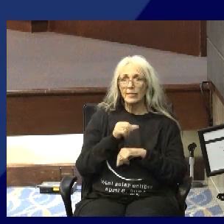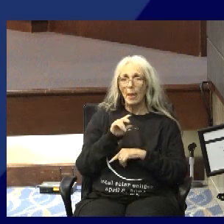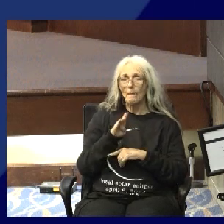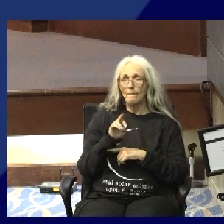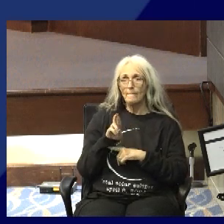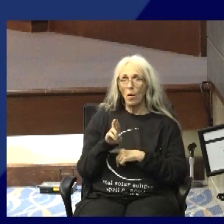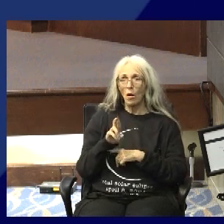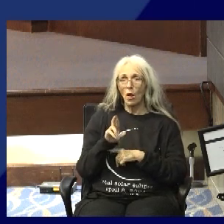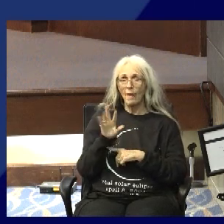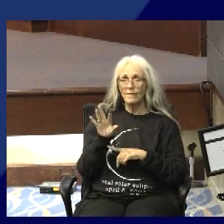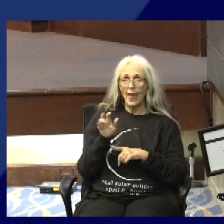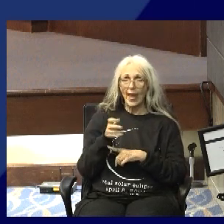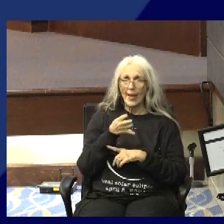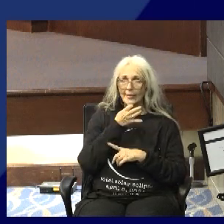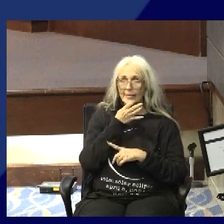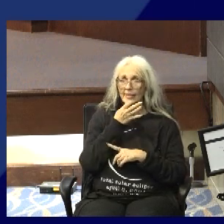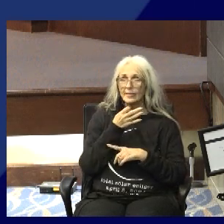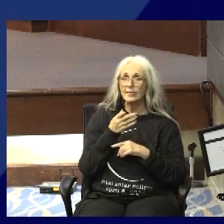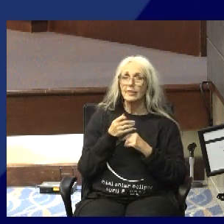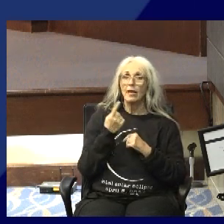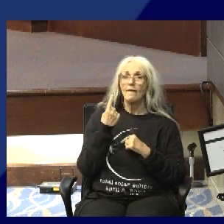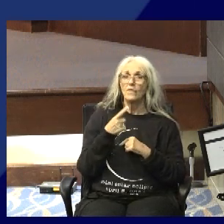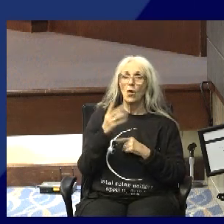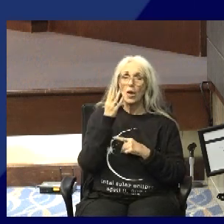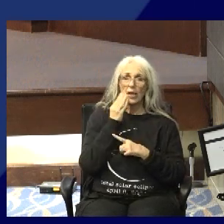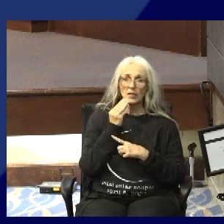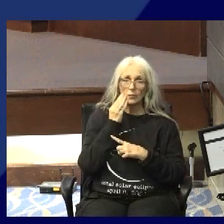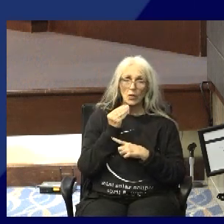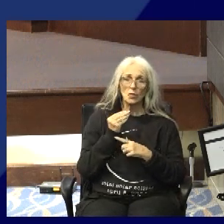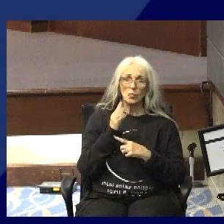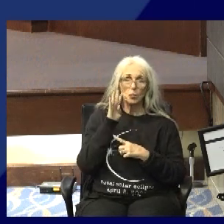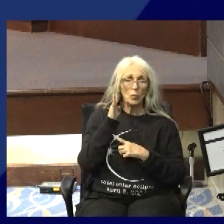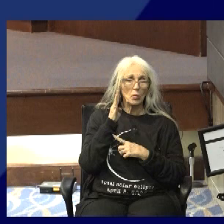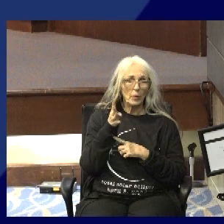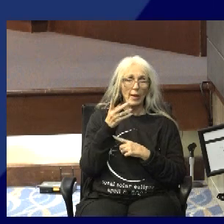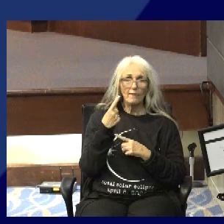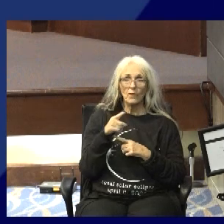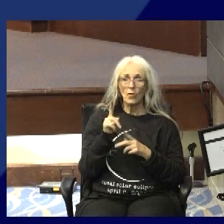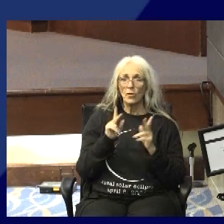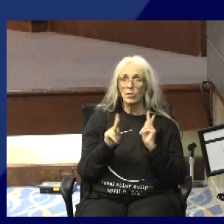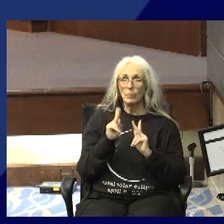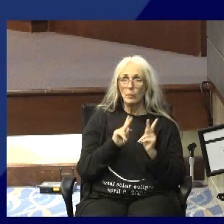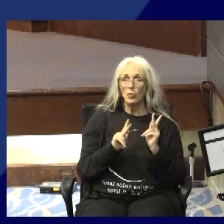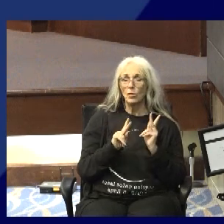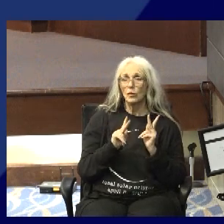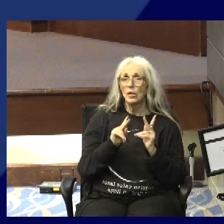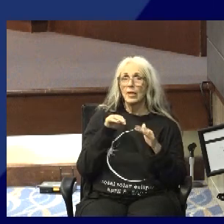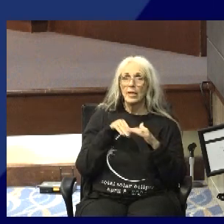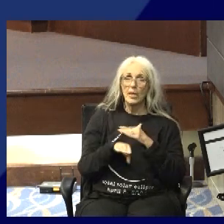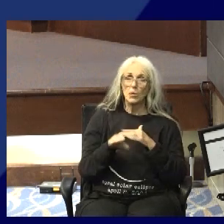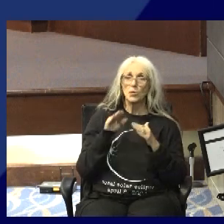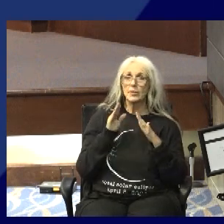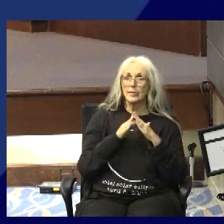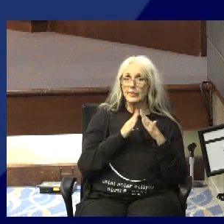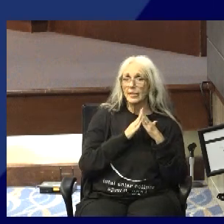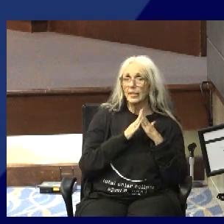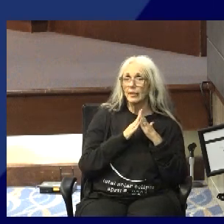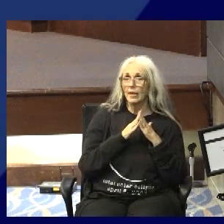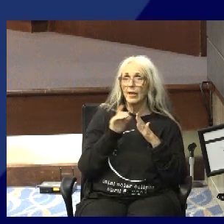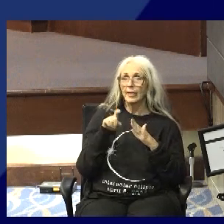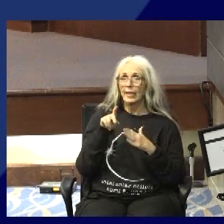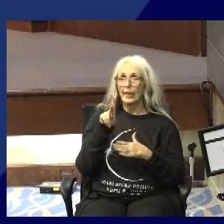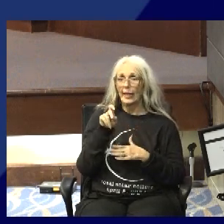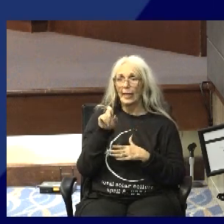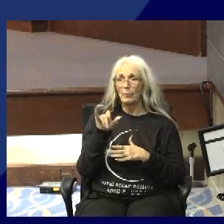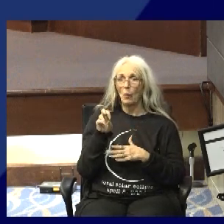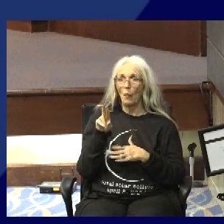the developments that we make, but in the experiences that we create for the people coming to into our city. So I need to get a keyboard real